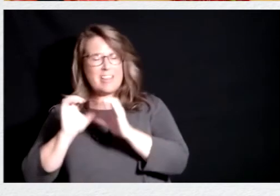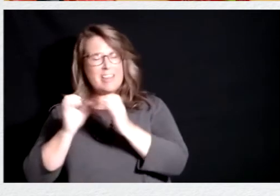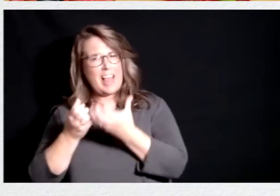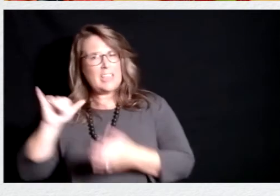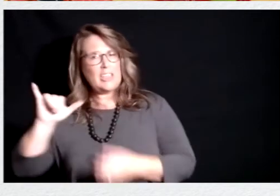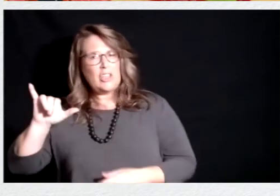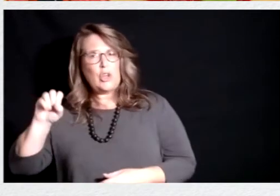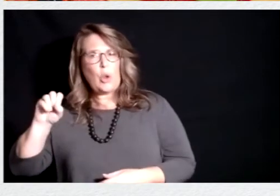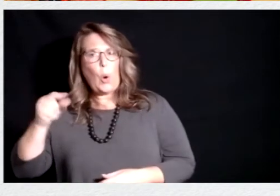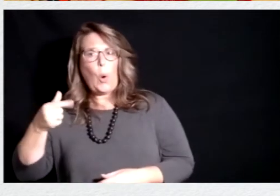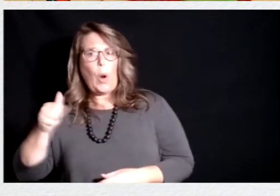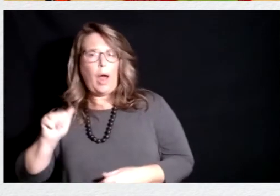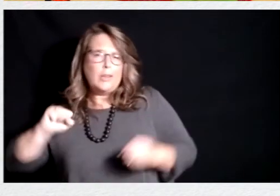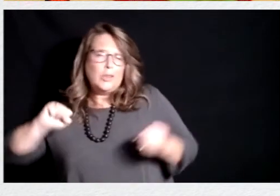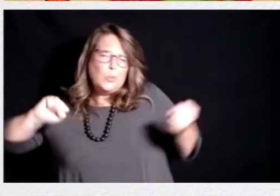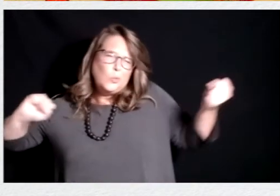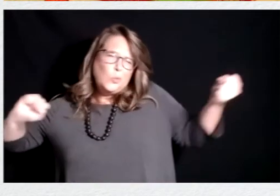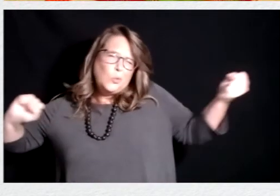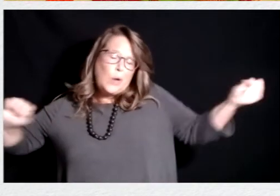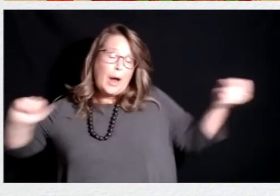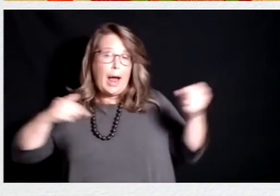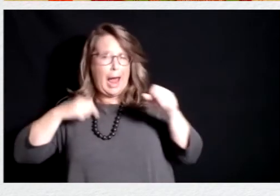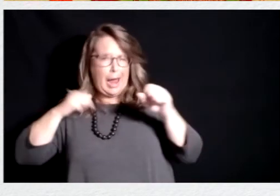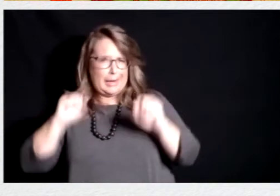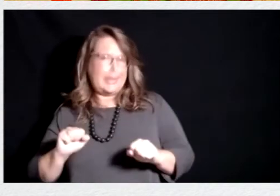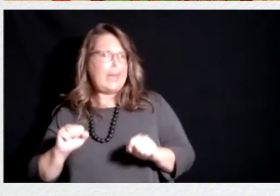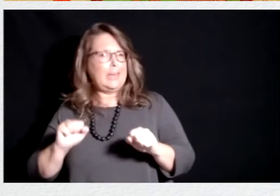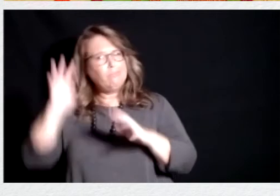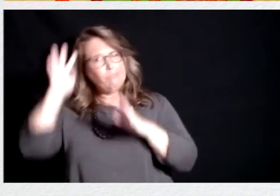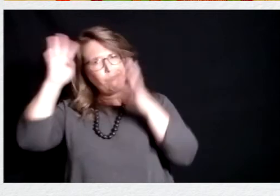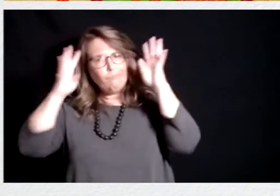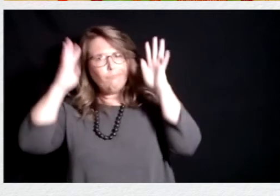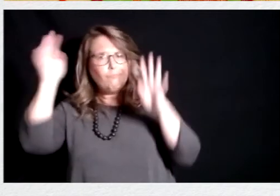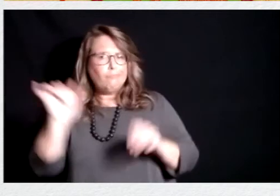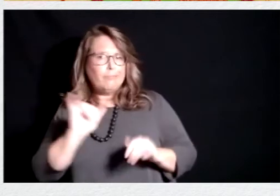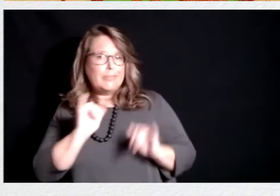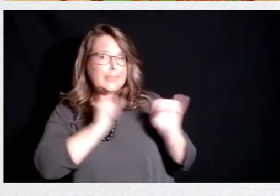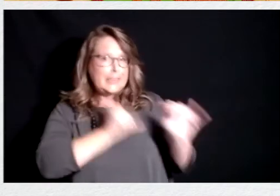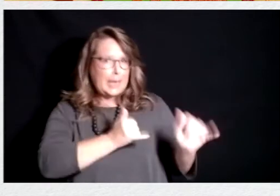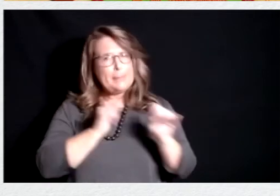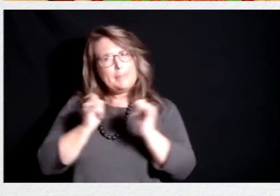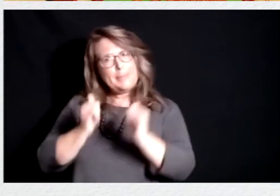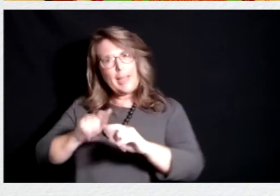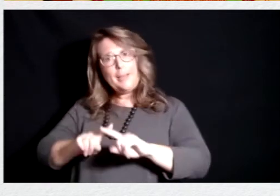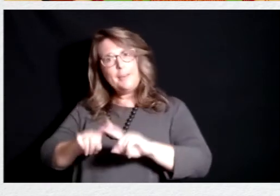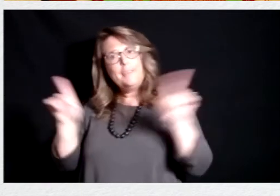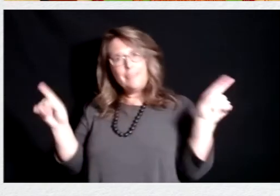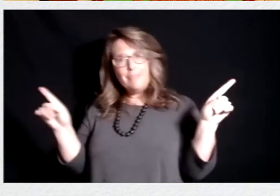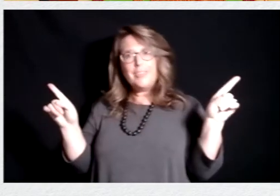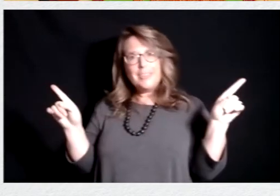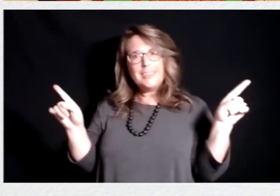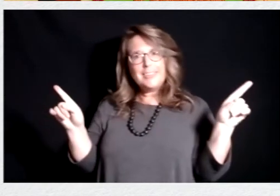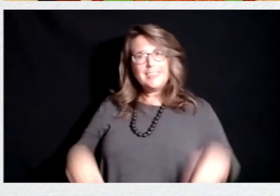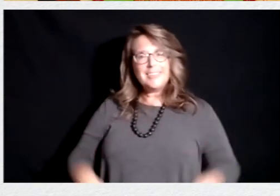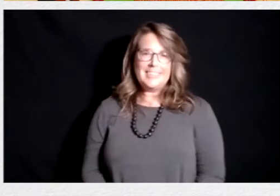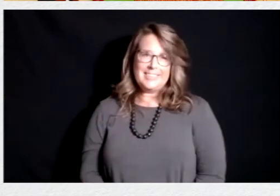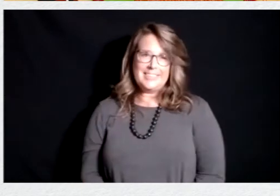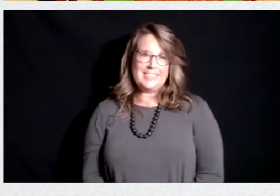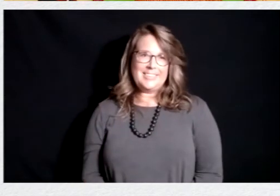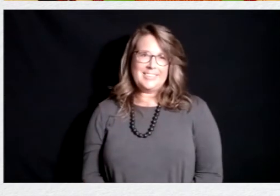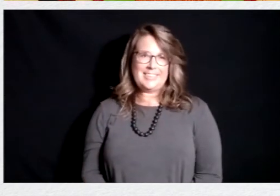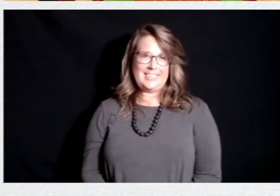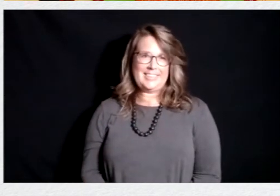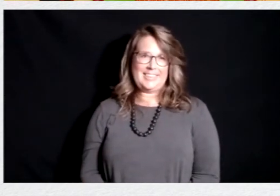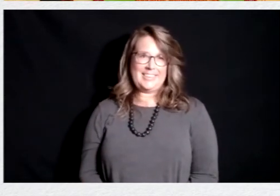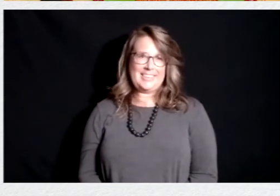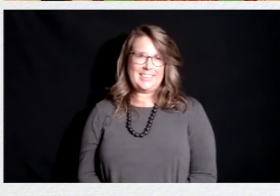I can be anything. Same, same, but different. Mi clase favorita es yoga, donde puedo ser lo que